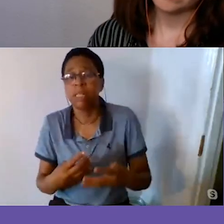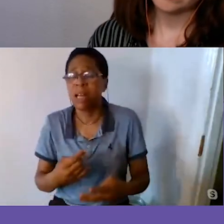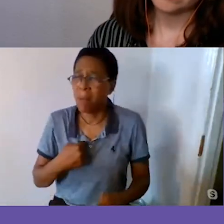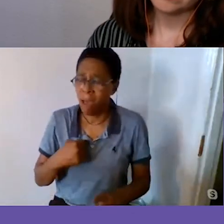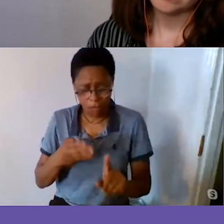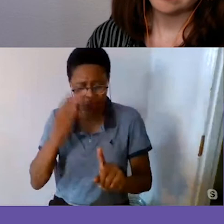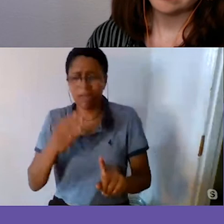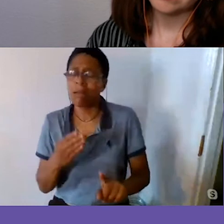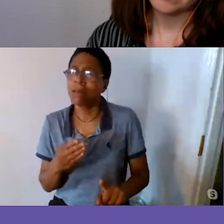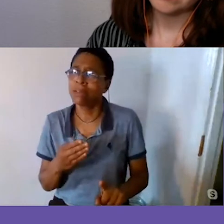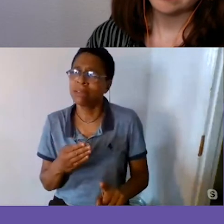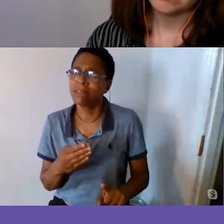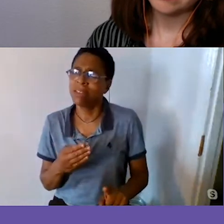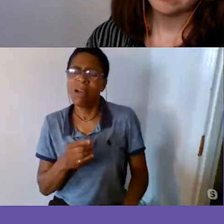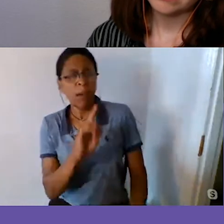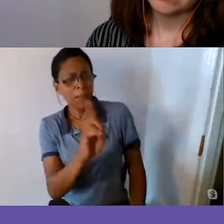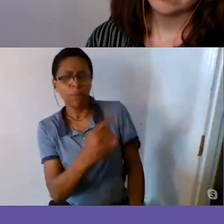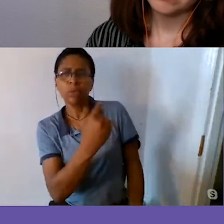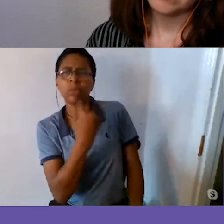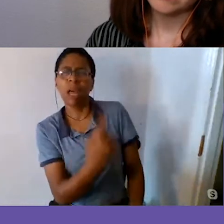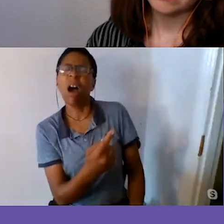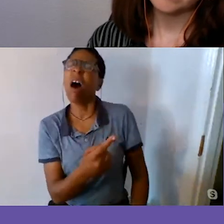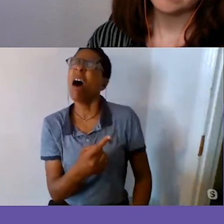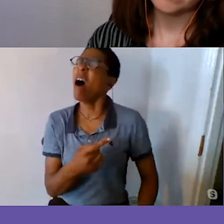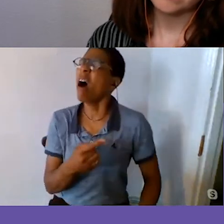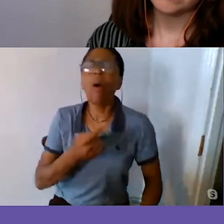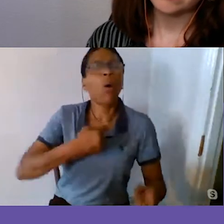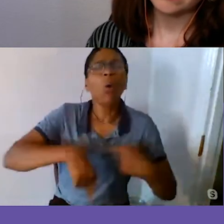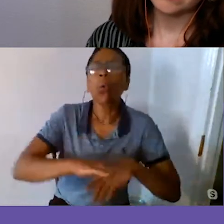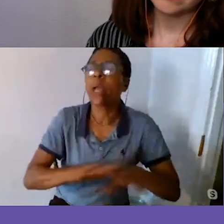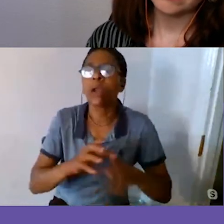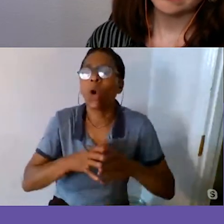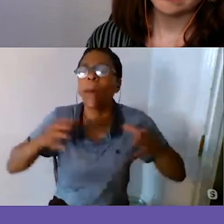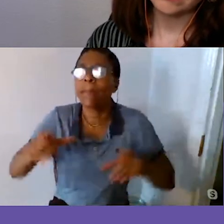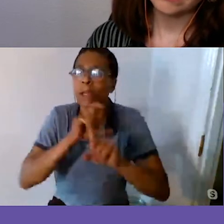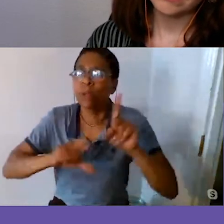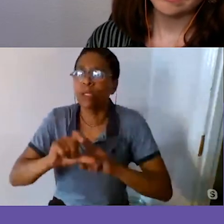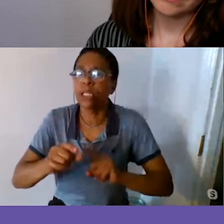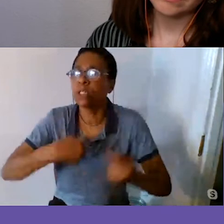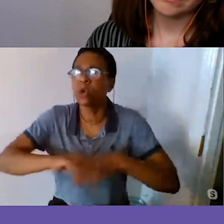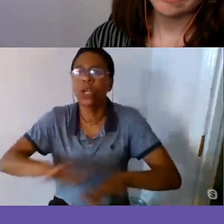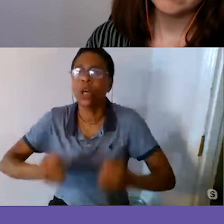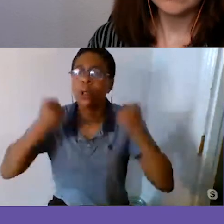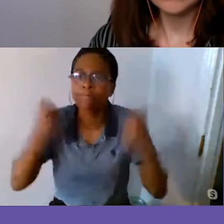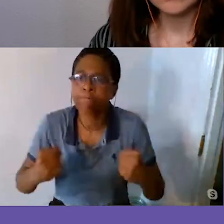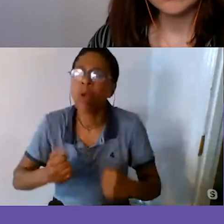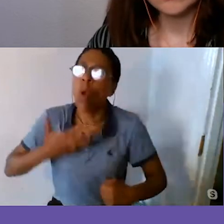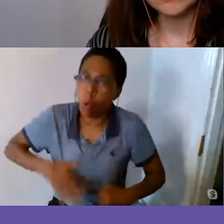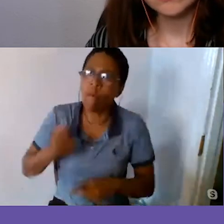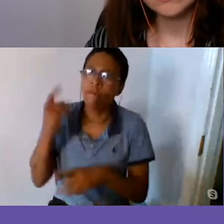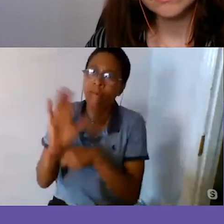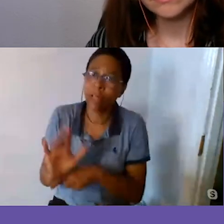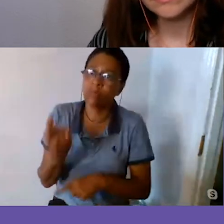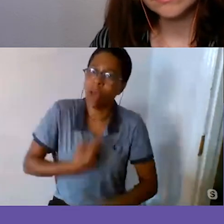not a very big community, and therefore we don't really shout out very much. And so there's not a lot kind of that you hear about regularly. There's lots